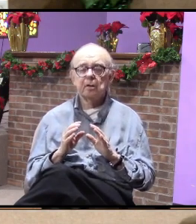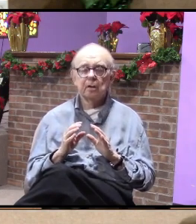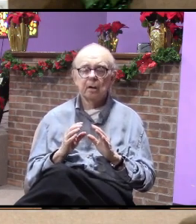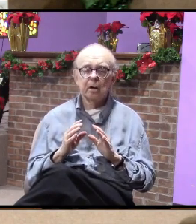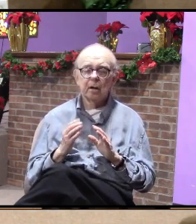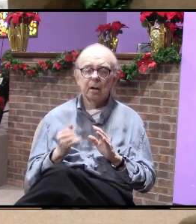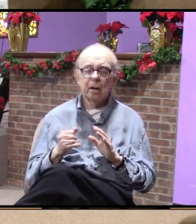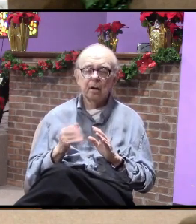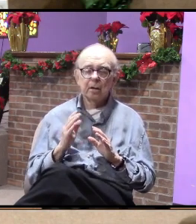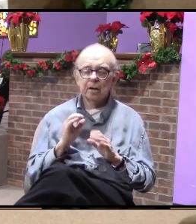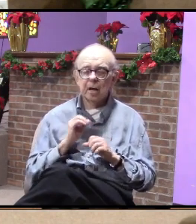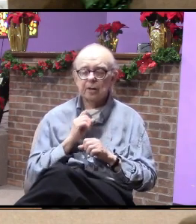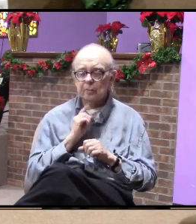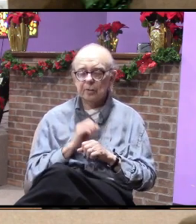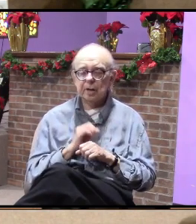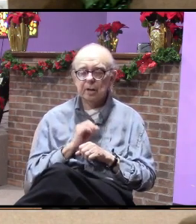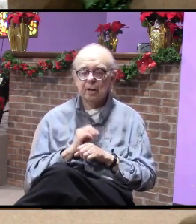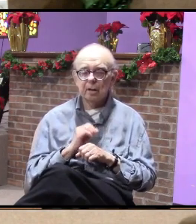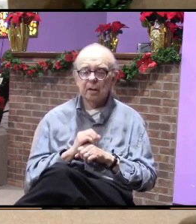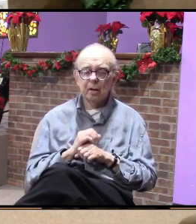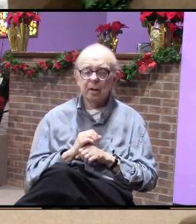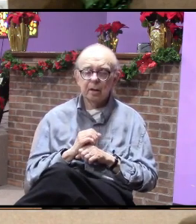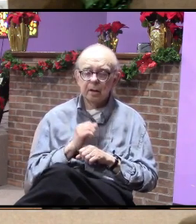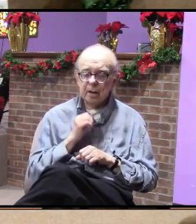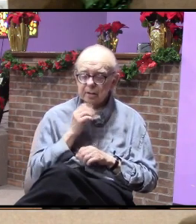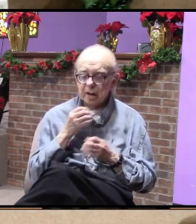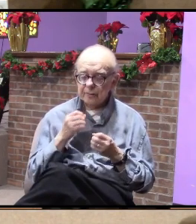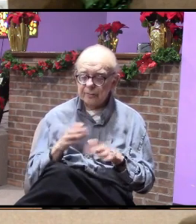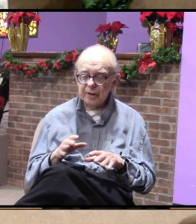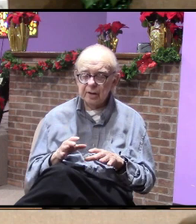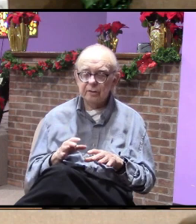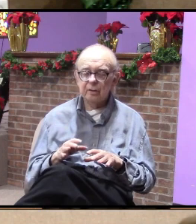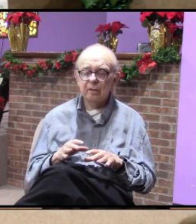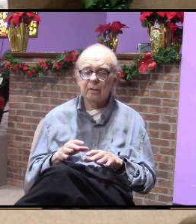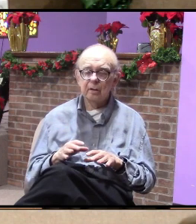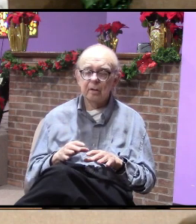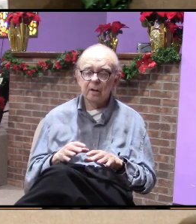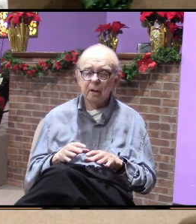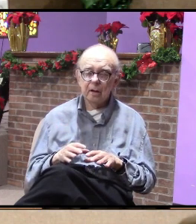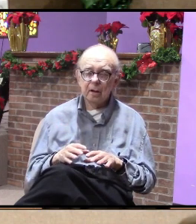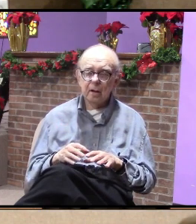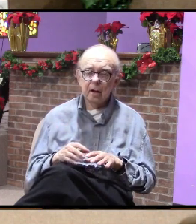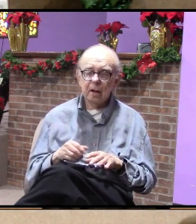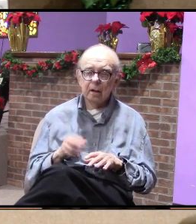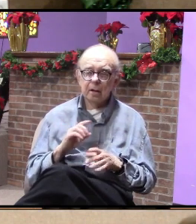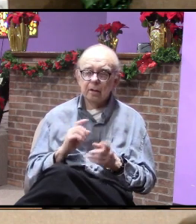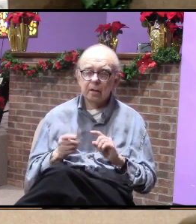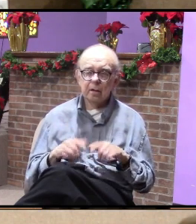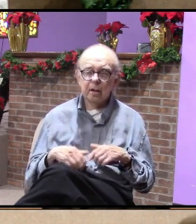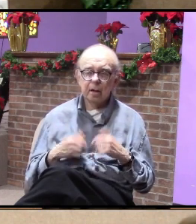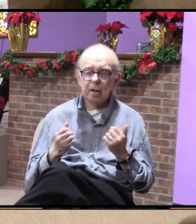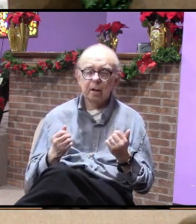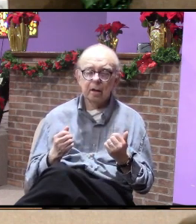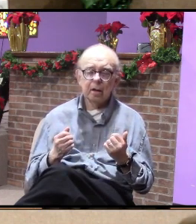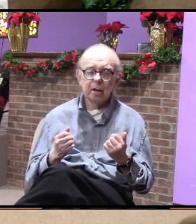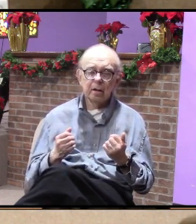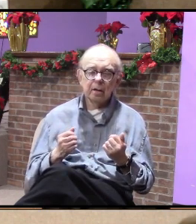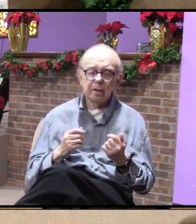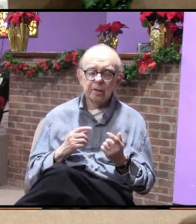Because God is working and He's not finished. He's changing lives, He's changing